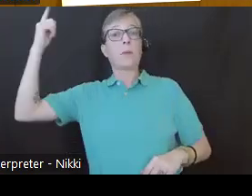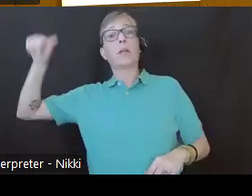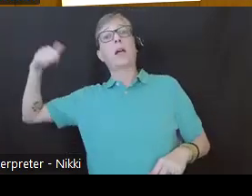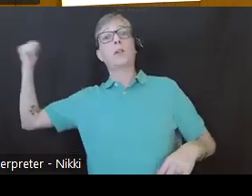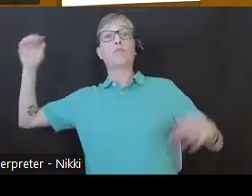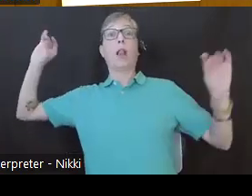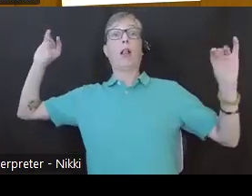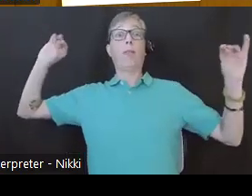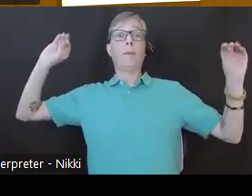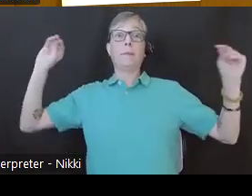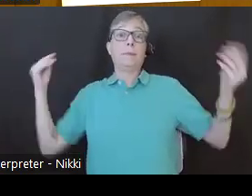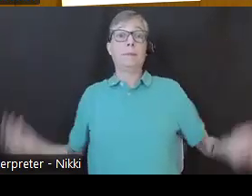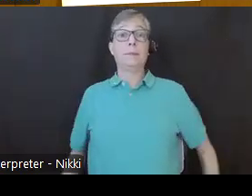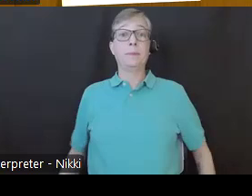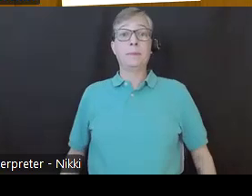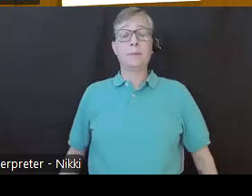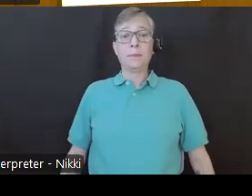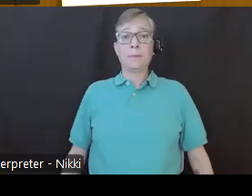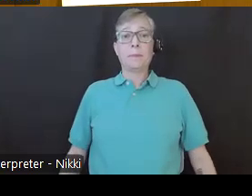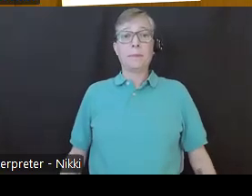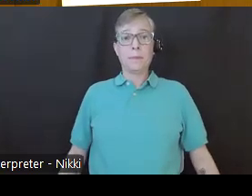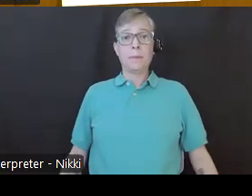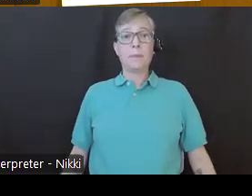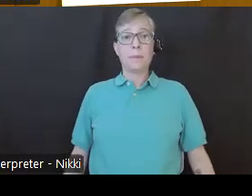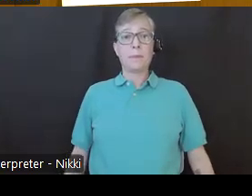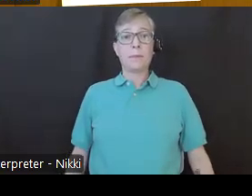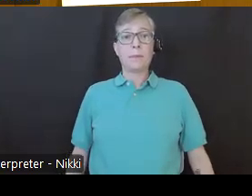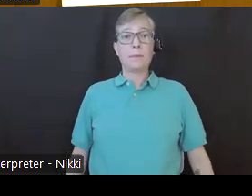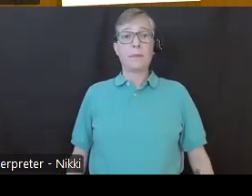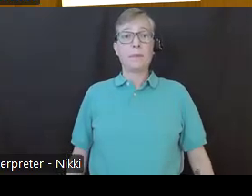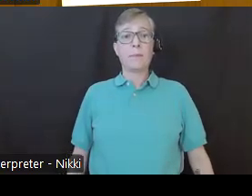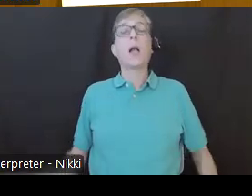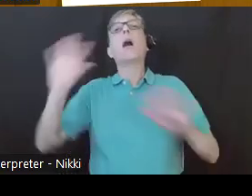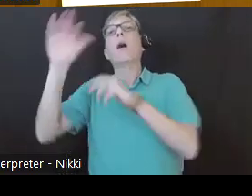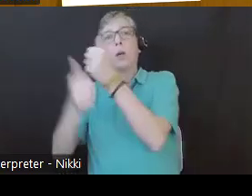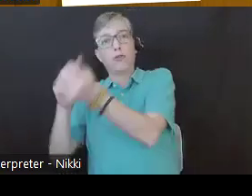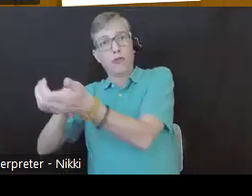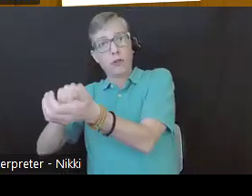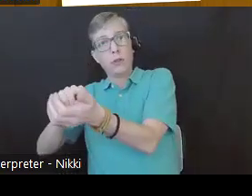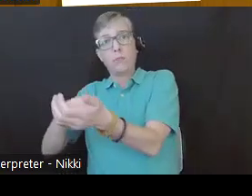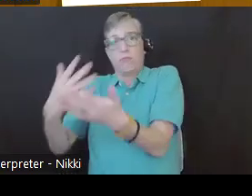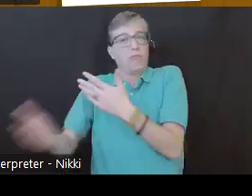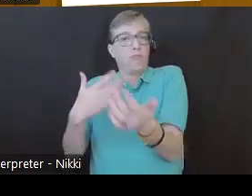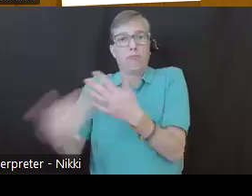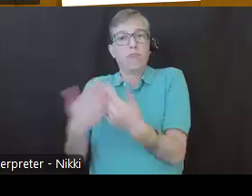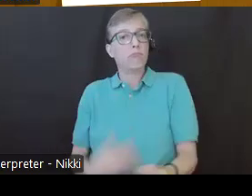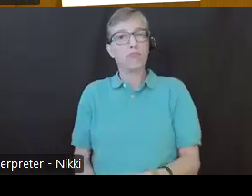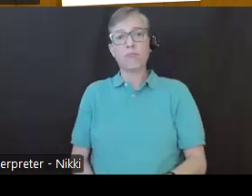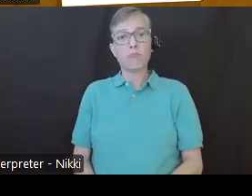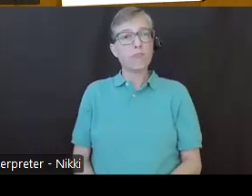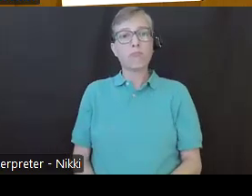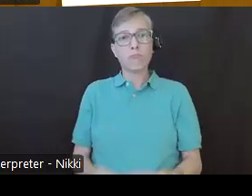That's great. But they fall under nursing. Fall under nursing. Yeah, it doesn't matter. I get them in